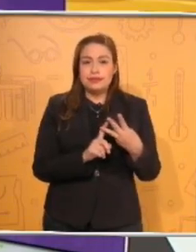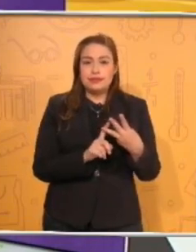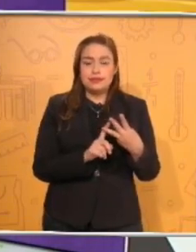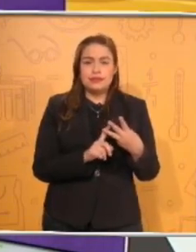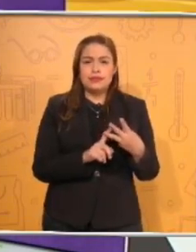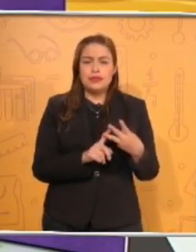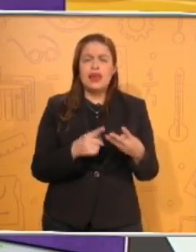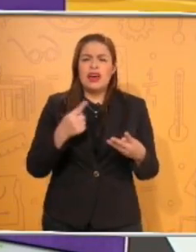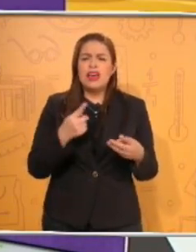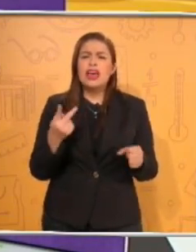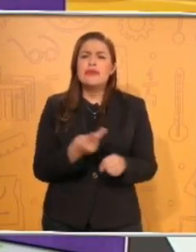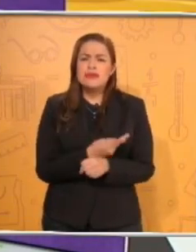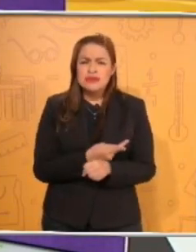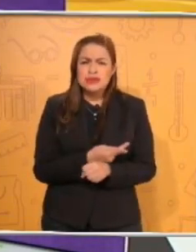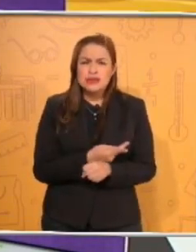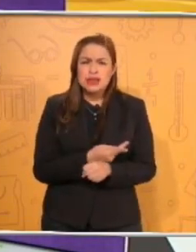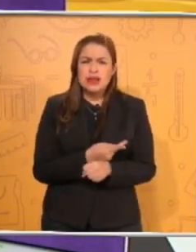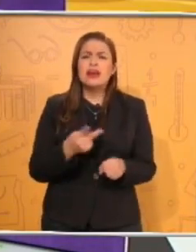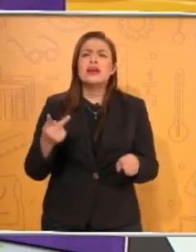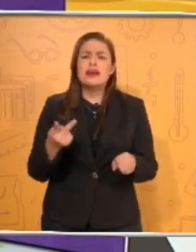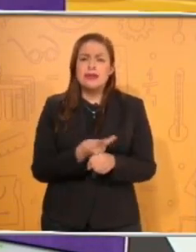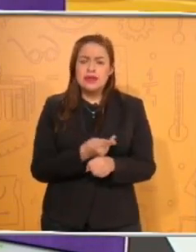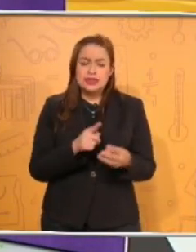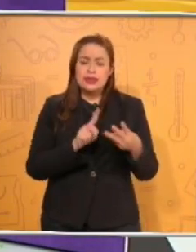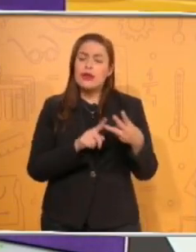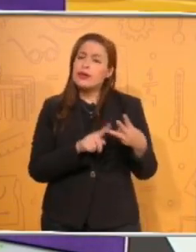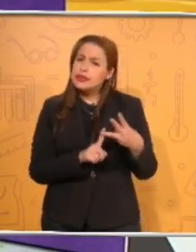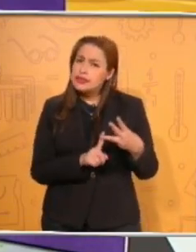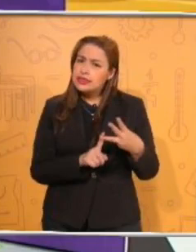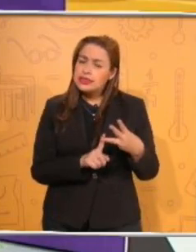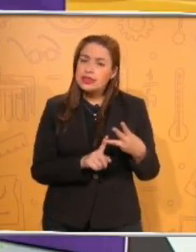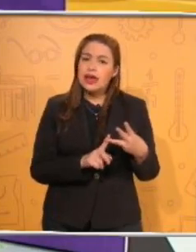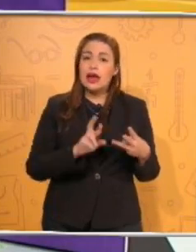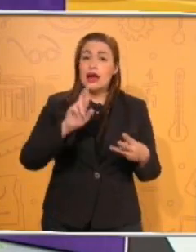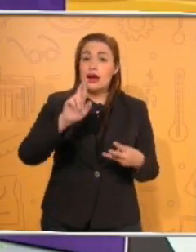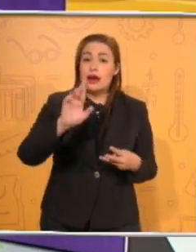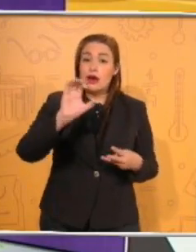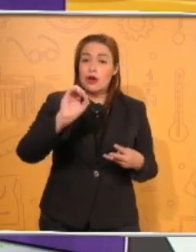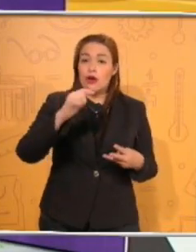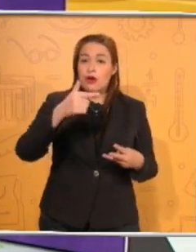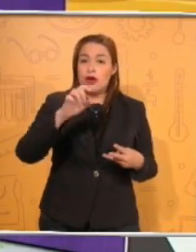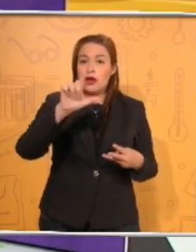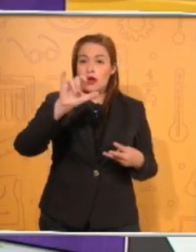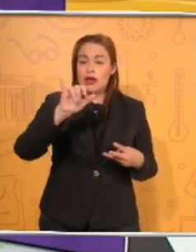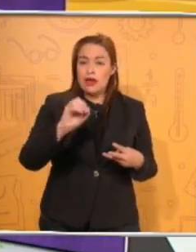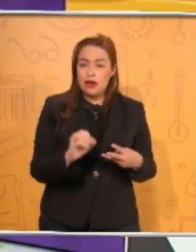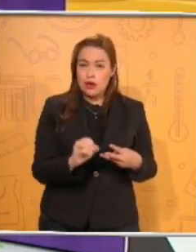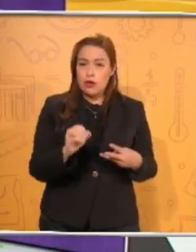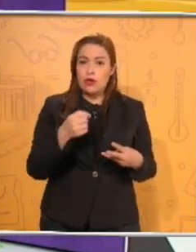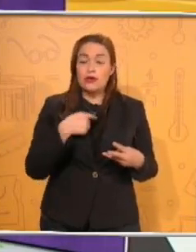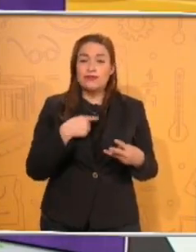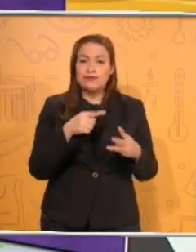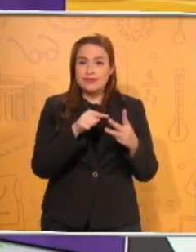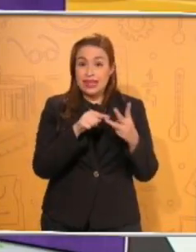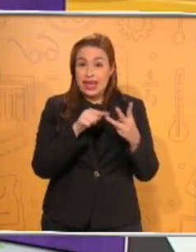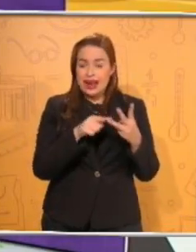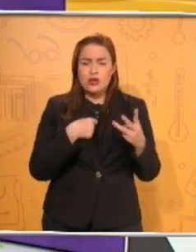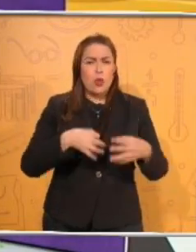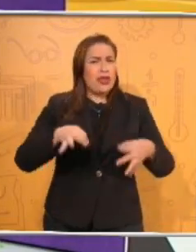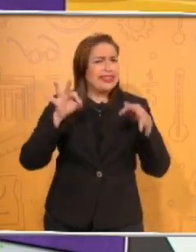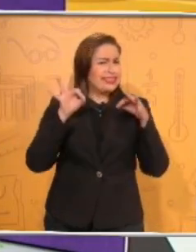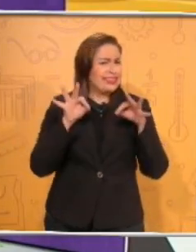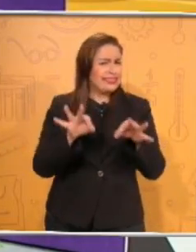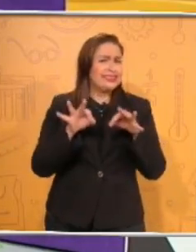What happened? What was happening in the number 3? Rogelio Funes Mori was scoring an excellent goal. Do